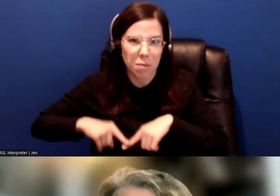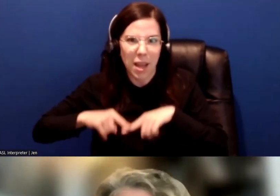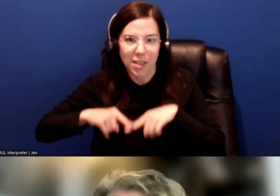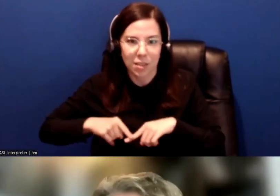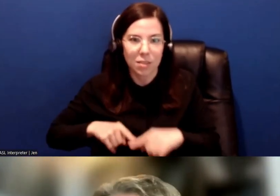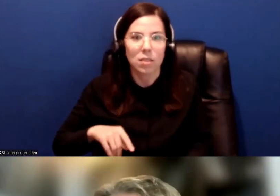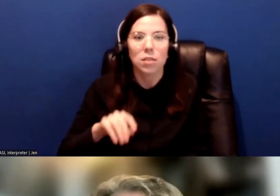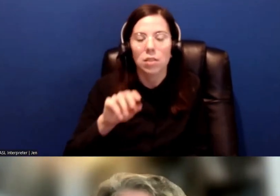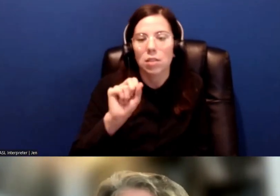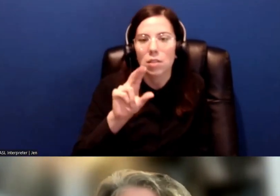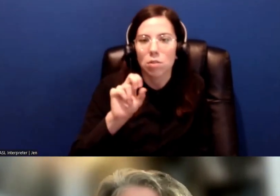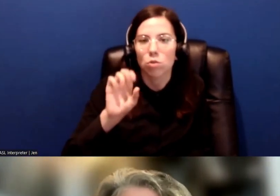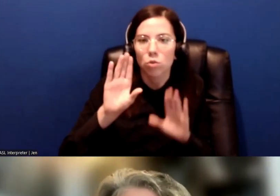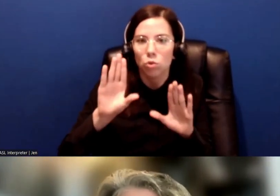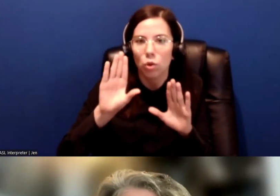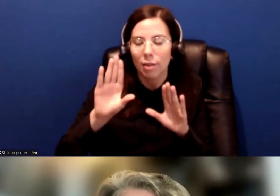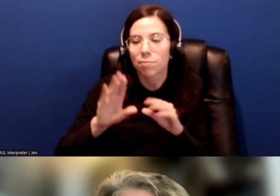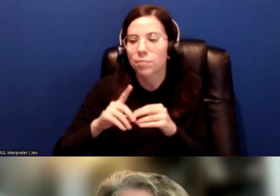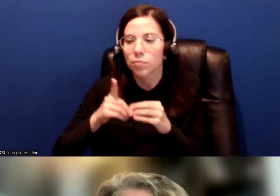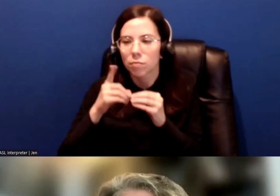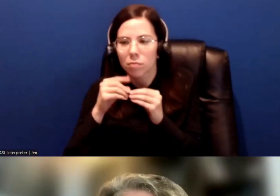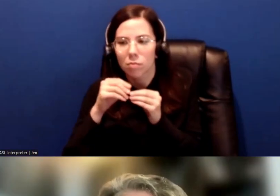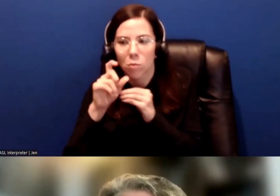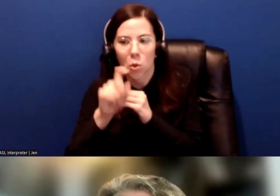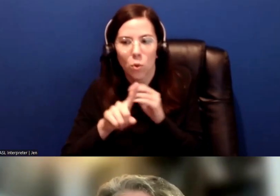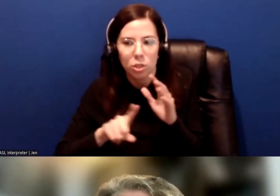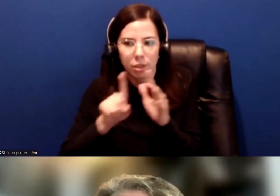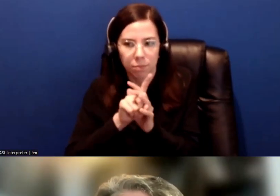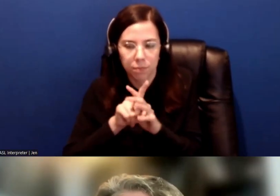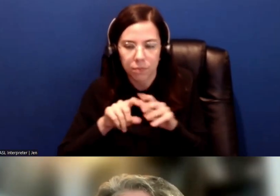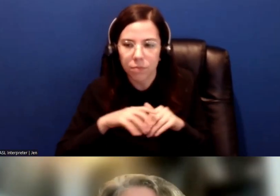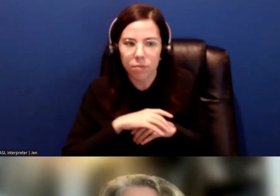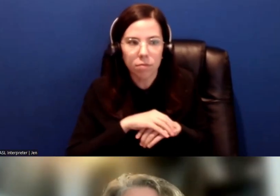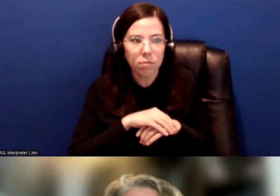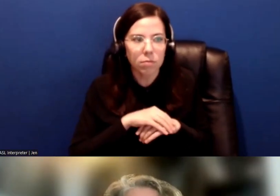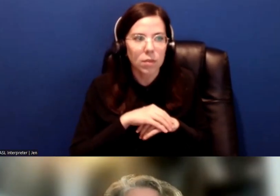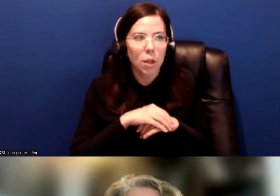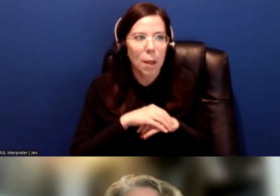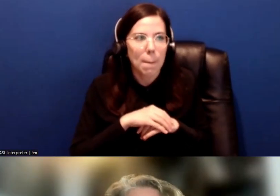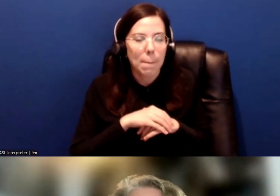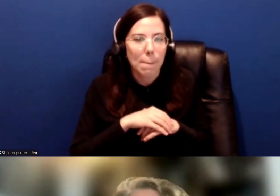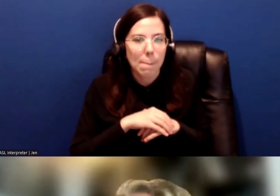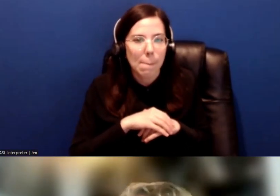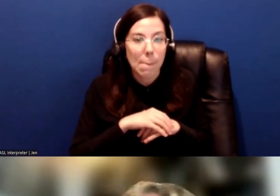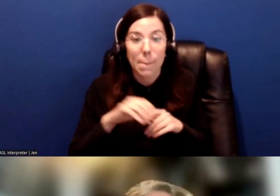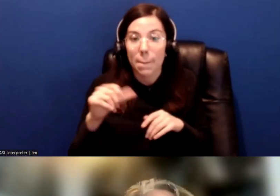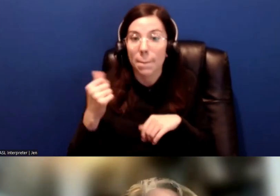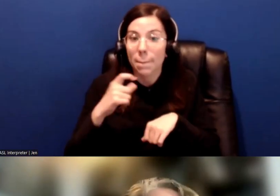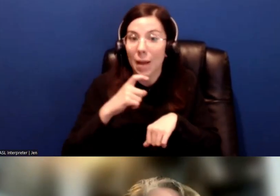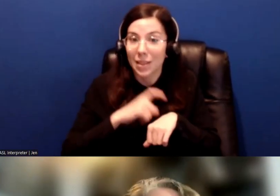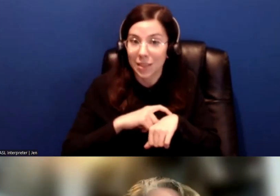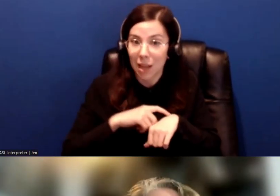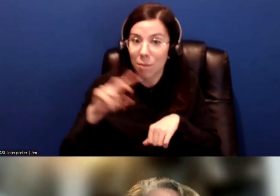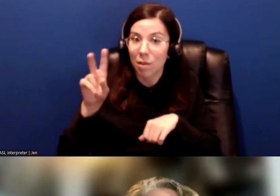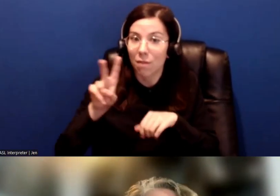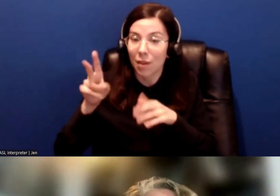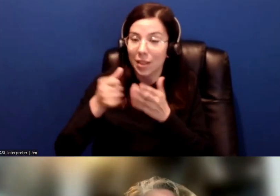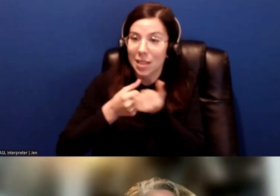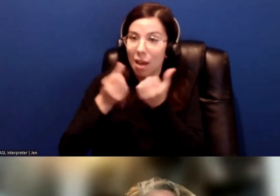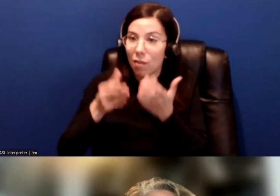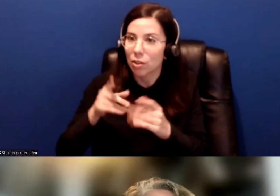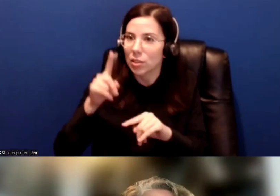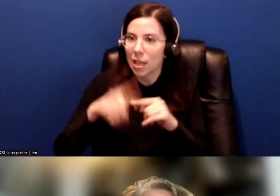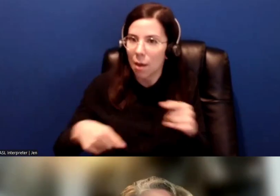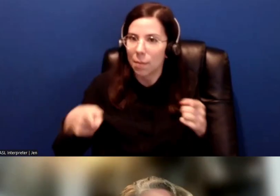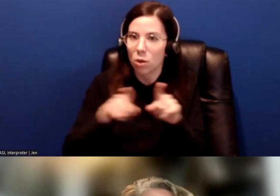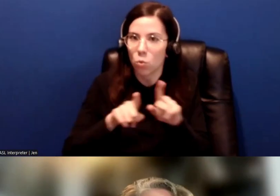Great. Okay, and then just one other question that came in, which is there any time where the victim advocates are not allowed to be with the